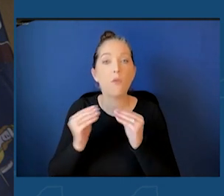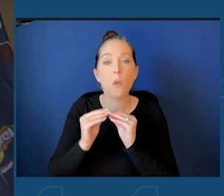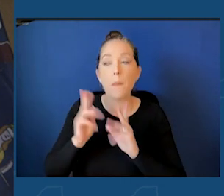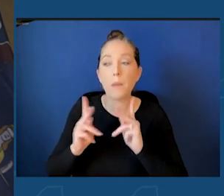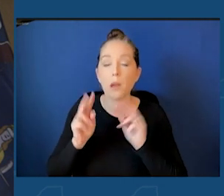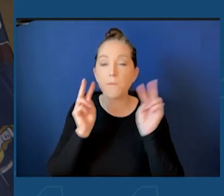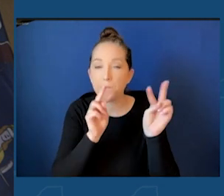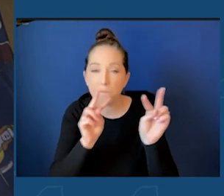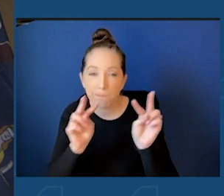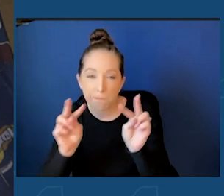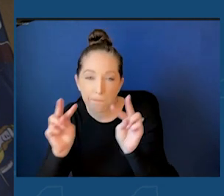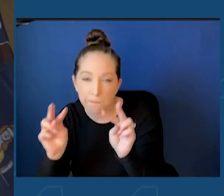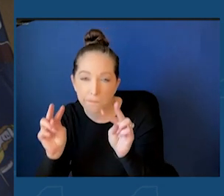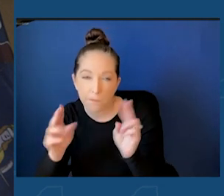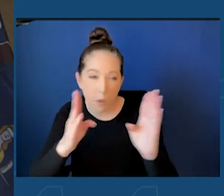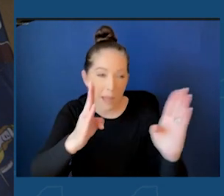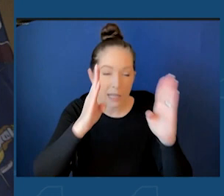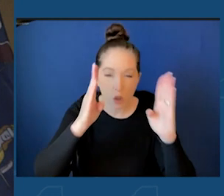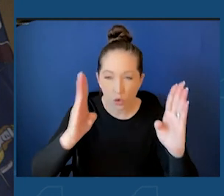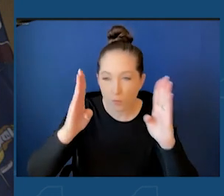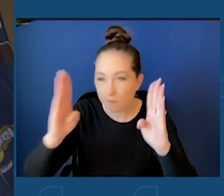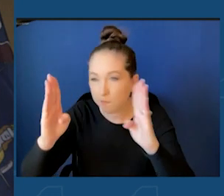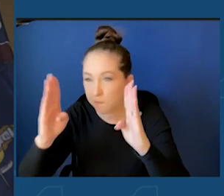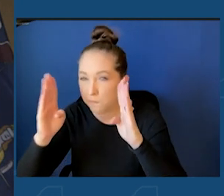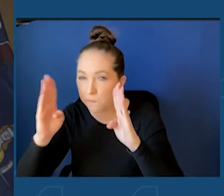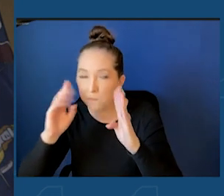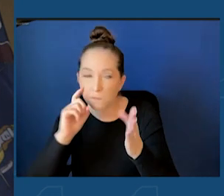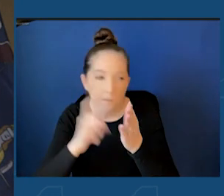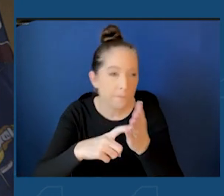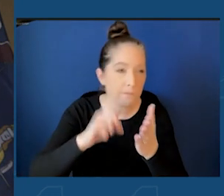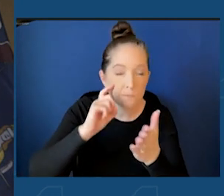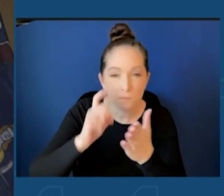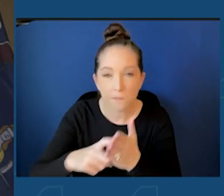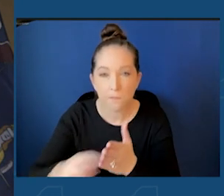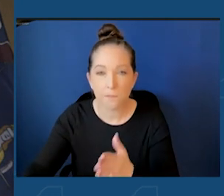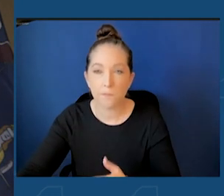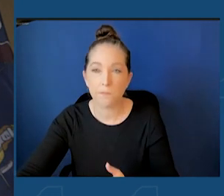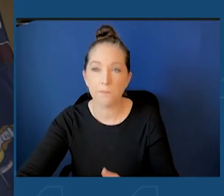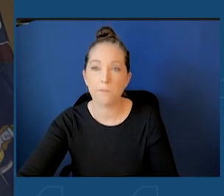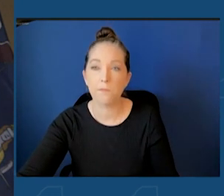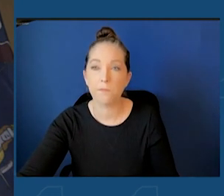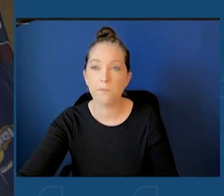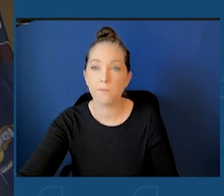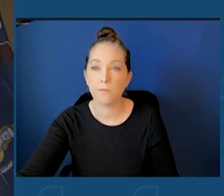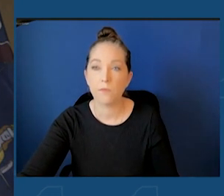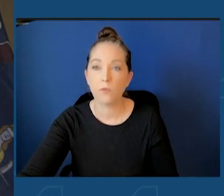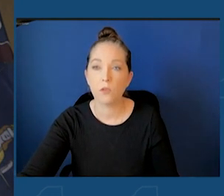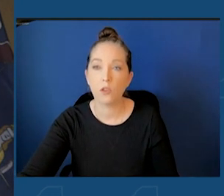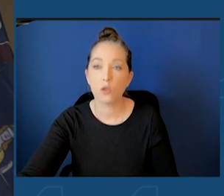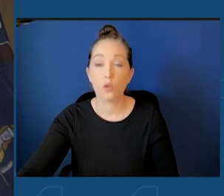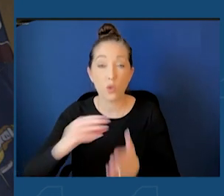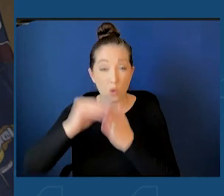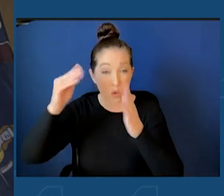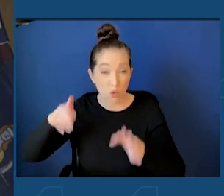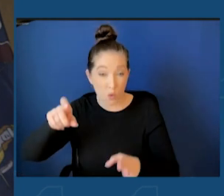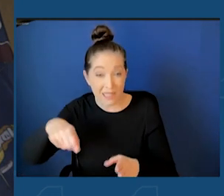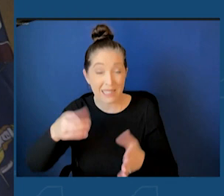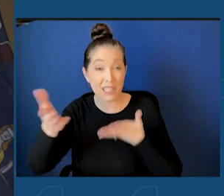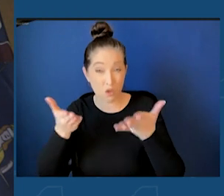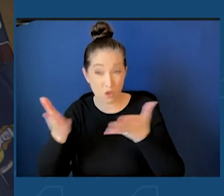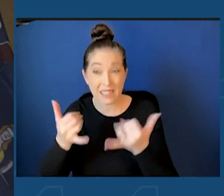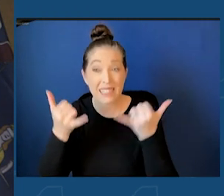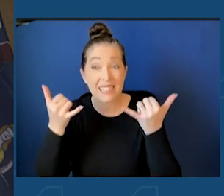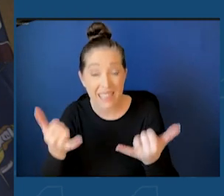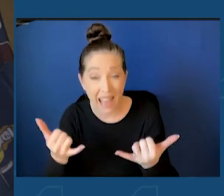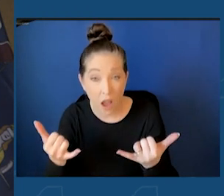paying attention to signs, because students need these services now. And we're